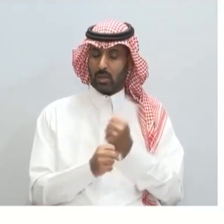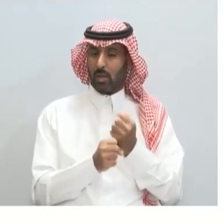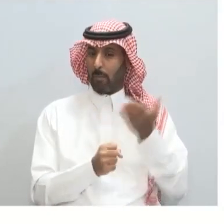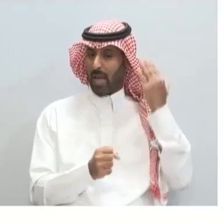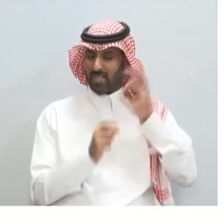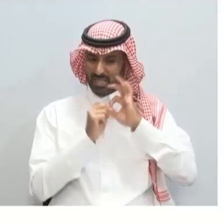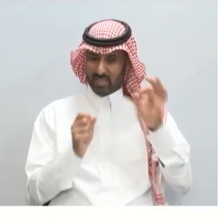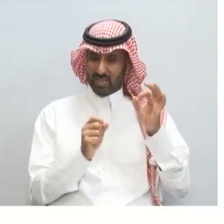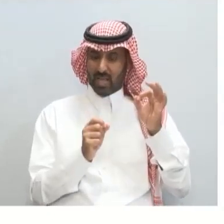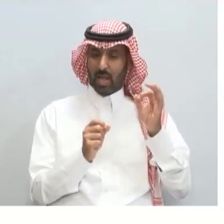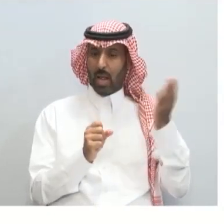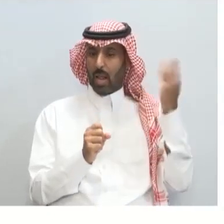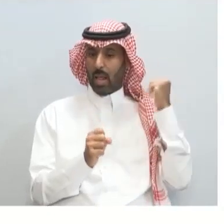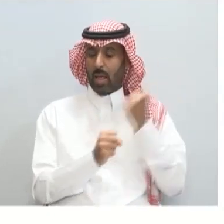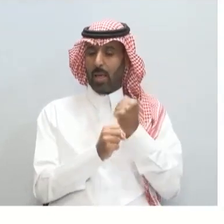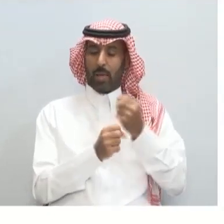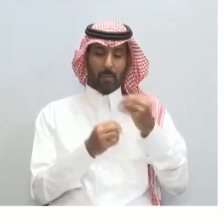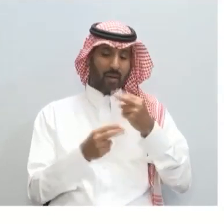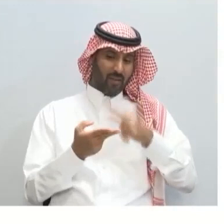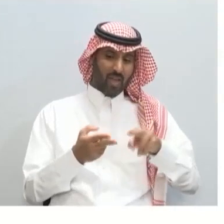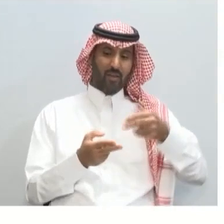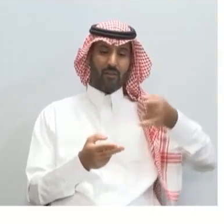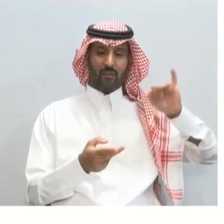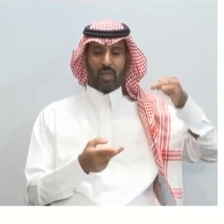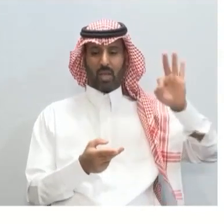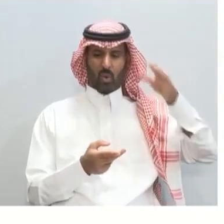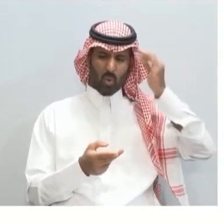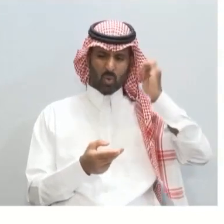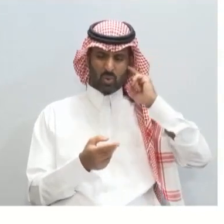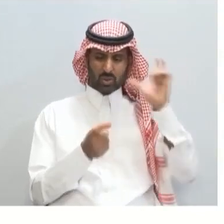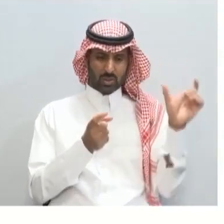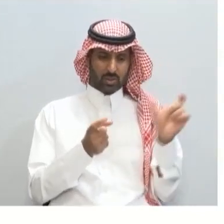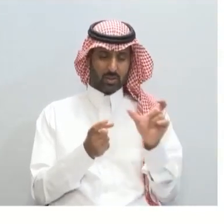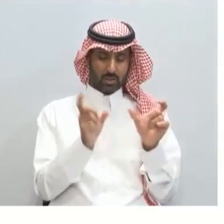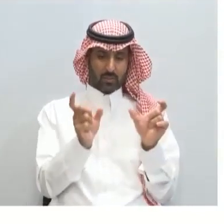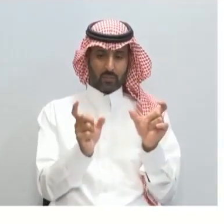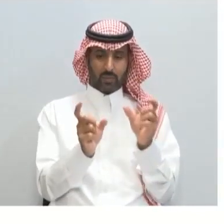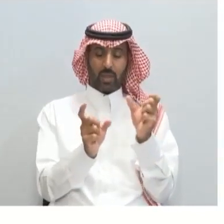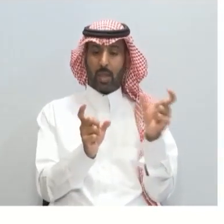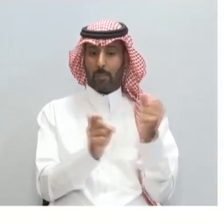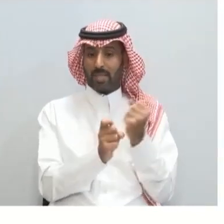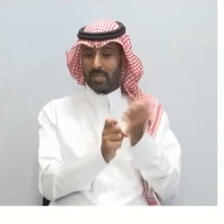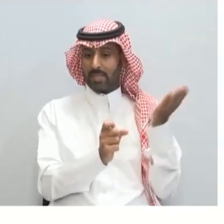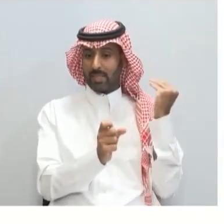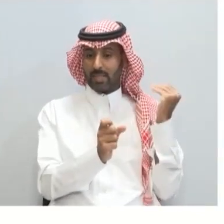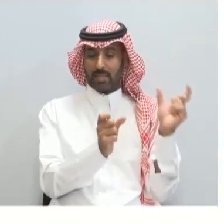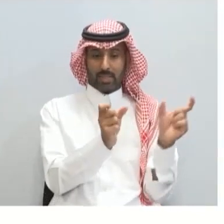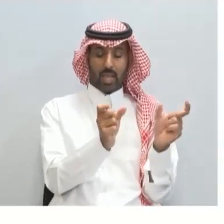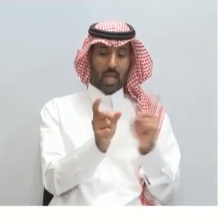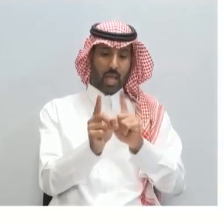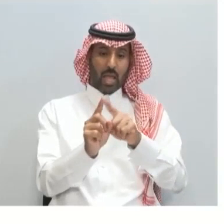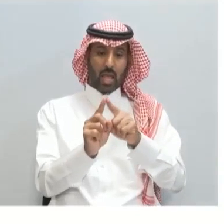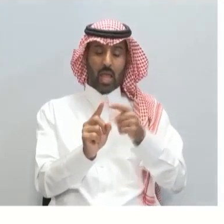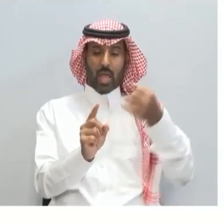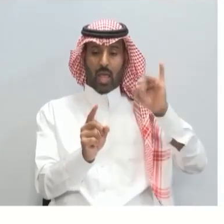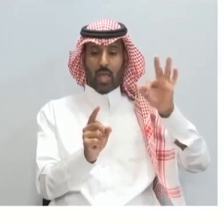perfect is used in the if Clause so here the if Clause we use the past tense here the if Clause